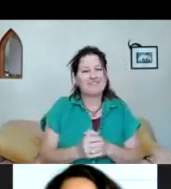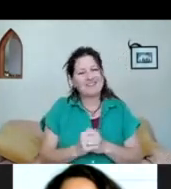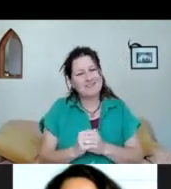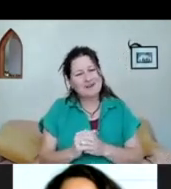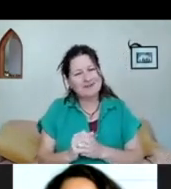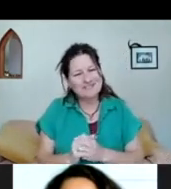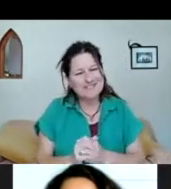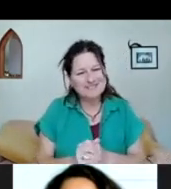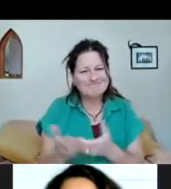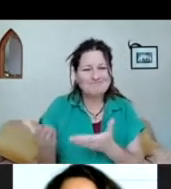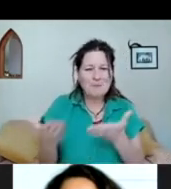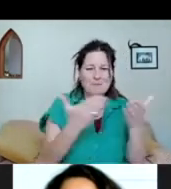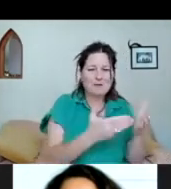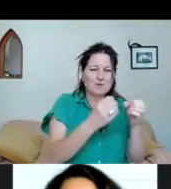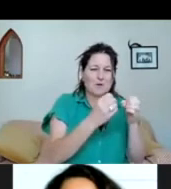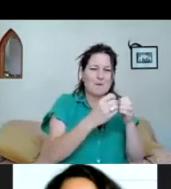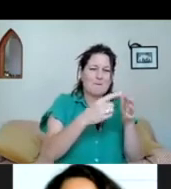Okay, thank you very much. Thanks.